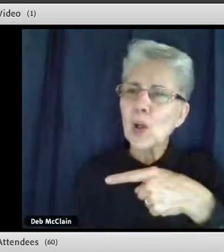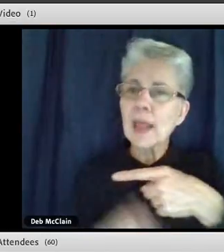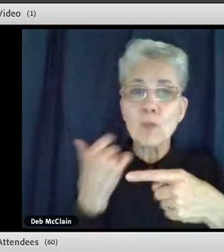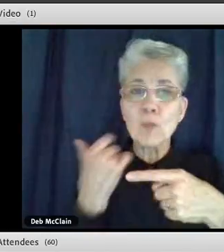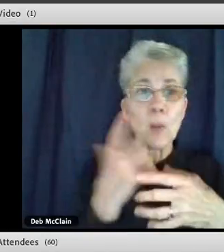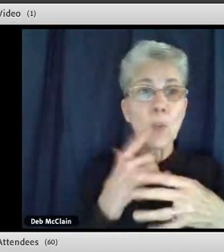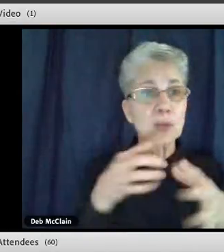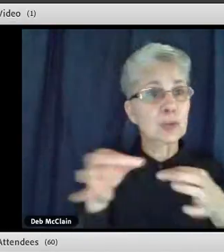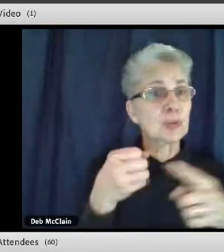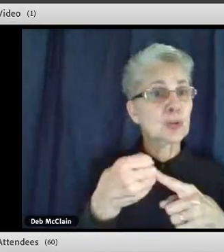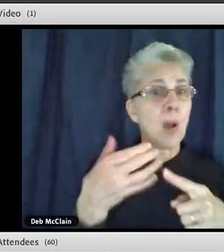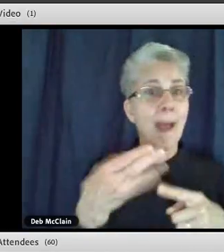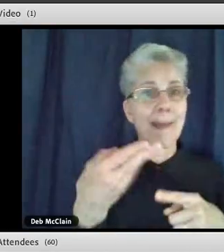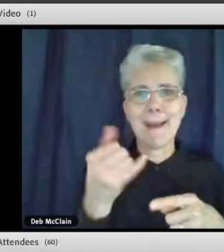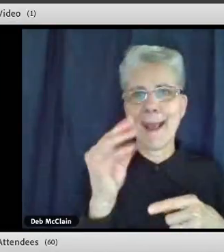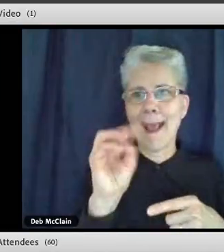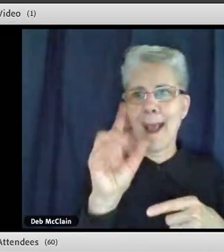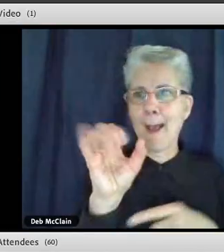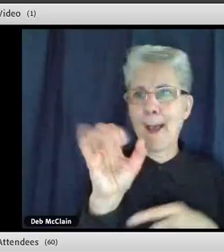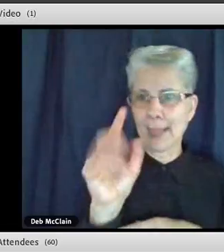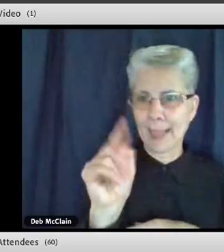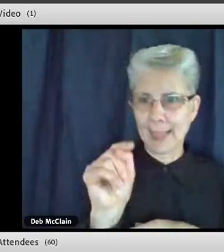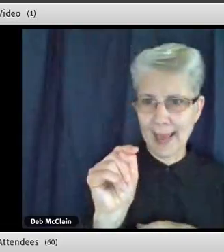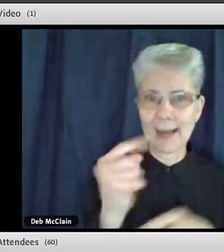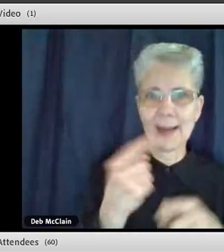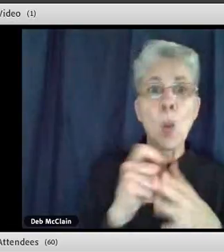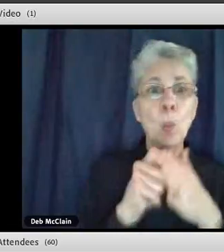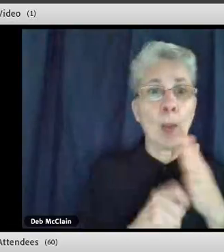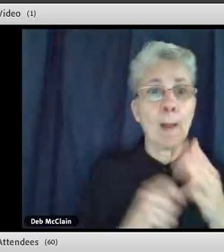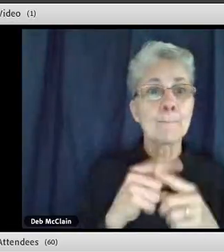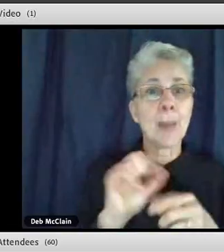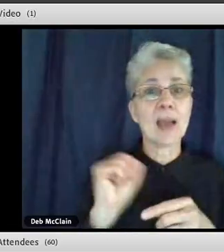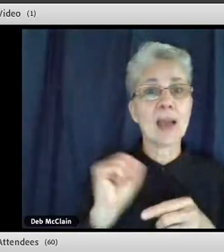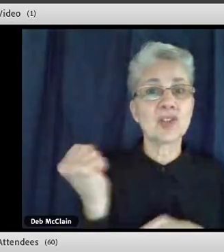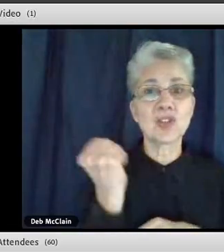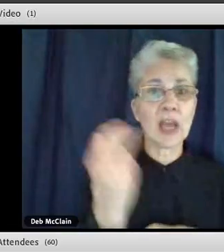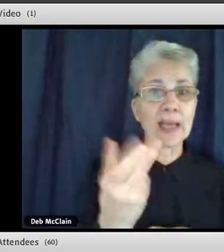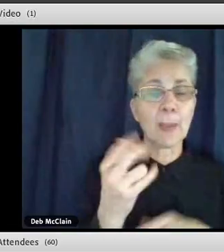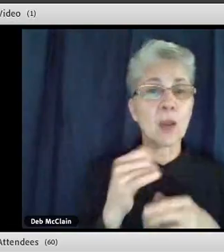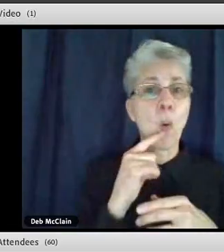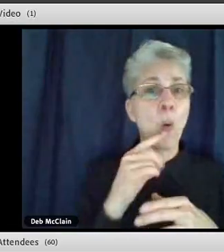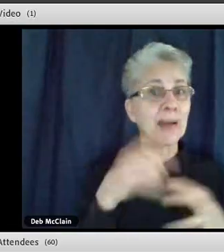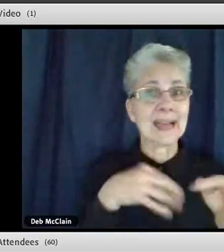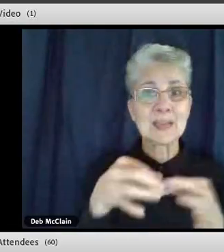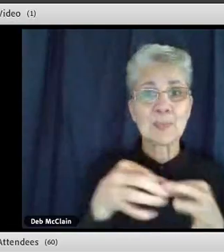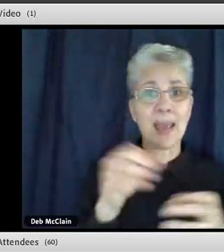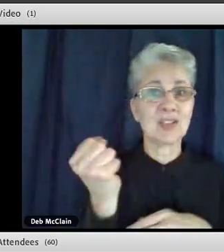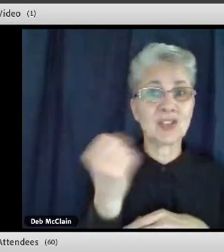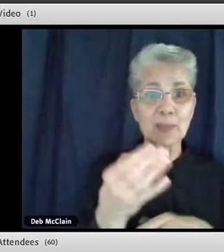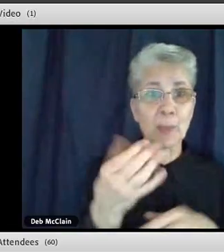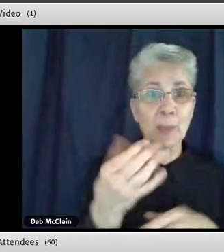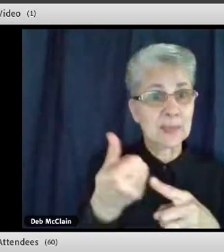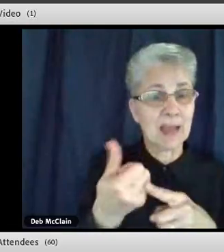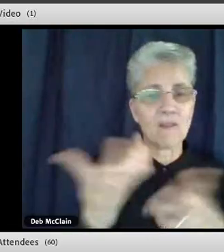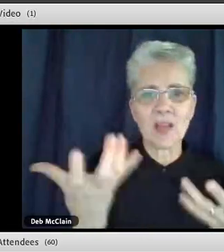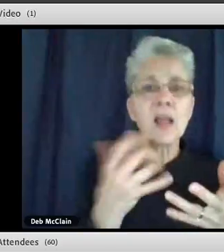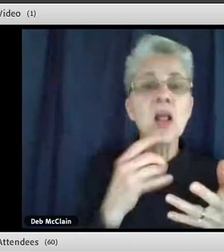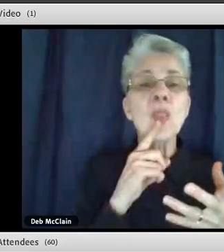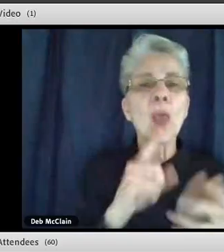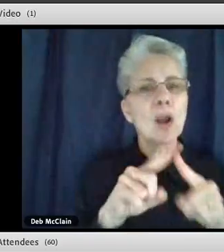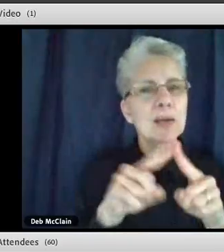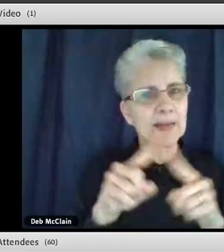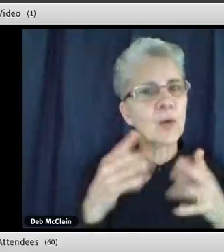describe Hamlet by Shakespeare, or just describe William Shakespeare, there are different